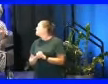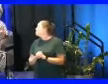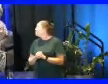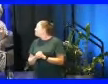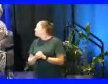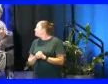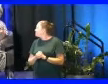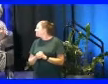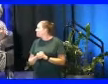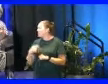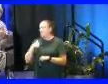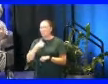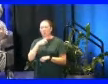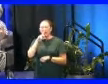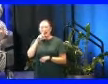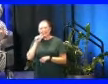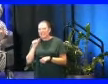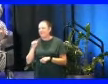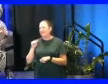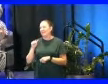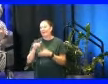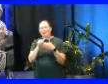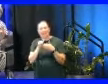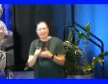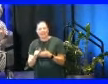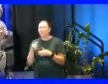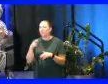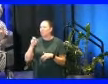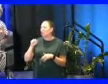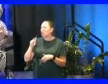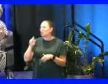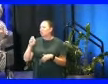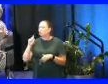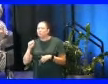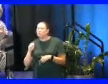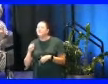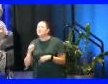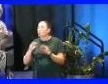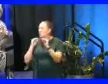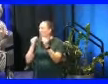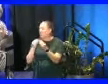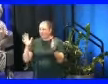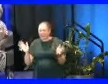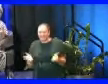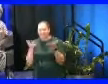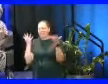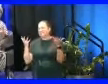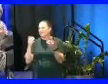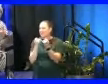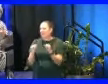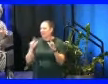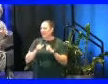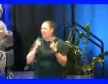We are a disability-led grassroots advocacy organization that advances the independent living